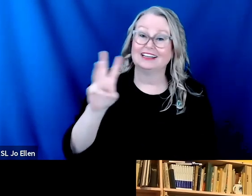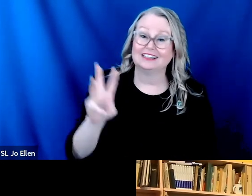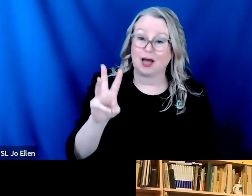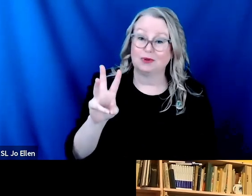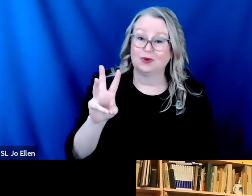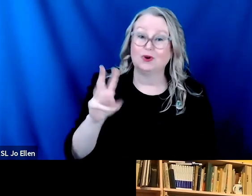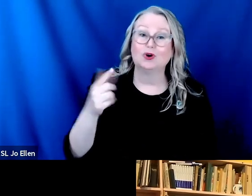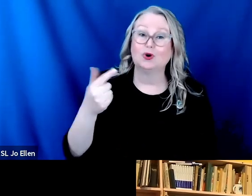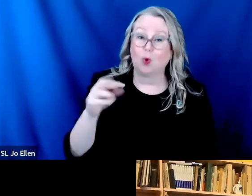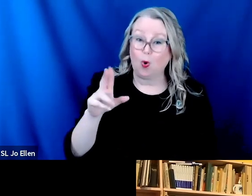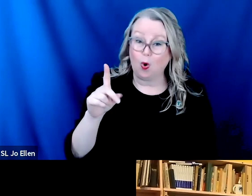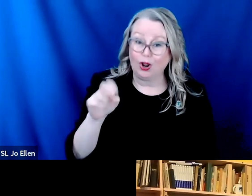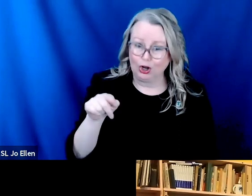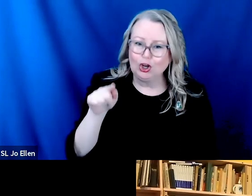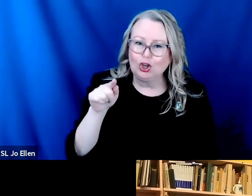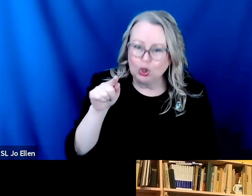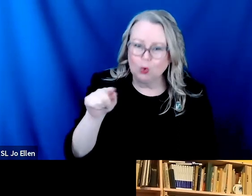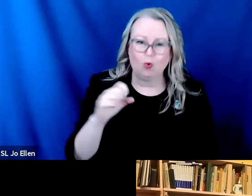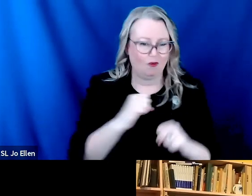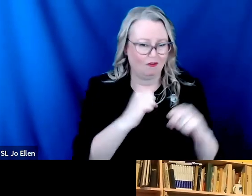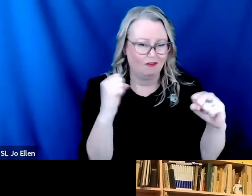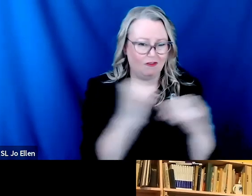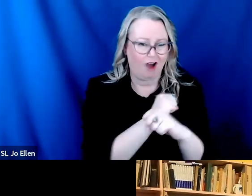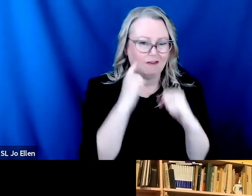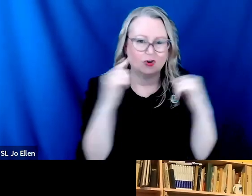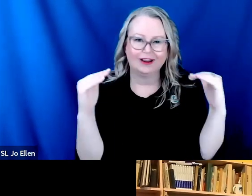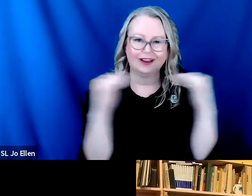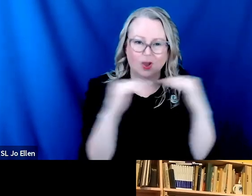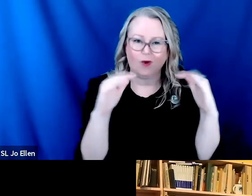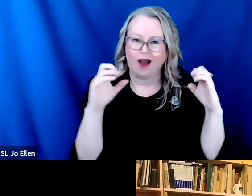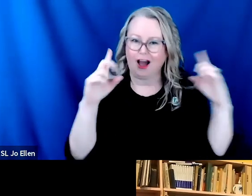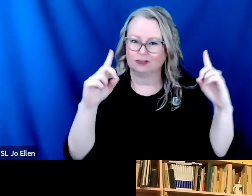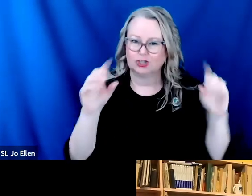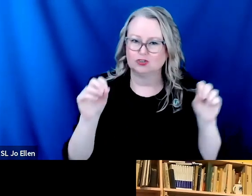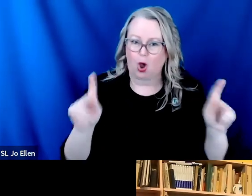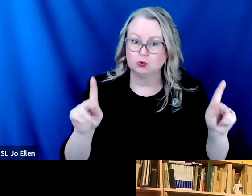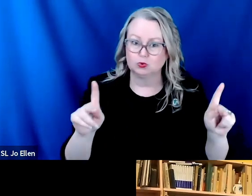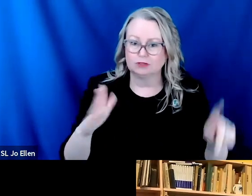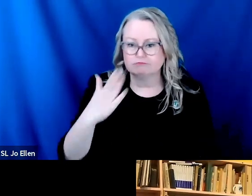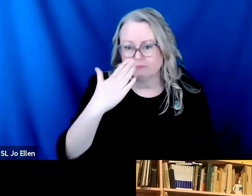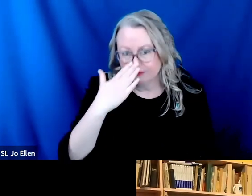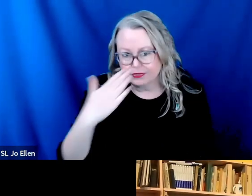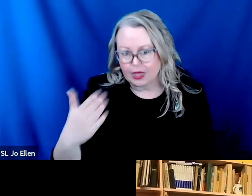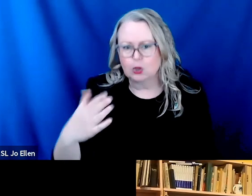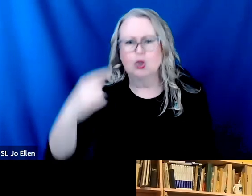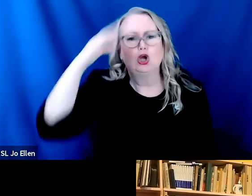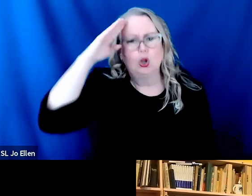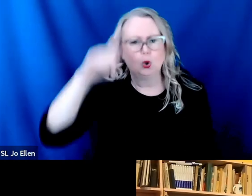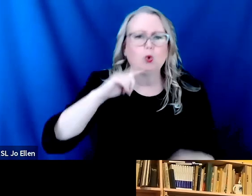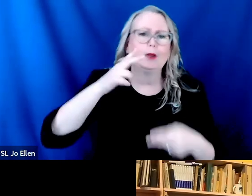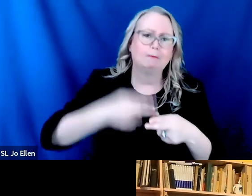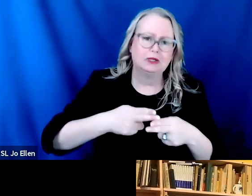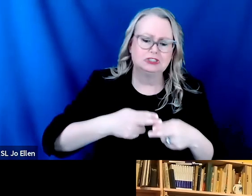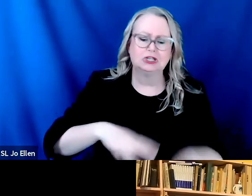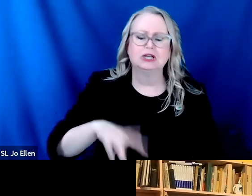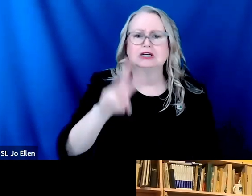educational opportunity. I knew through your passing references about the influences that W.E.B.